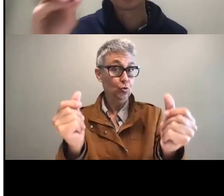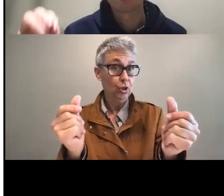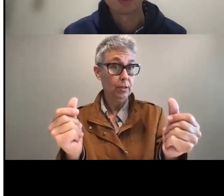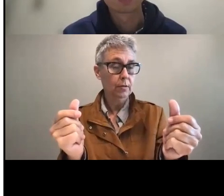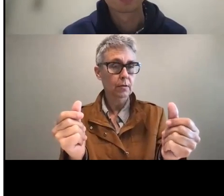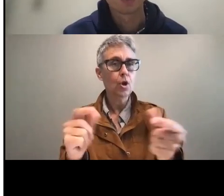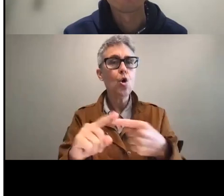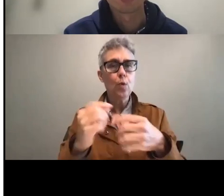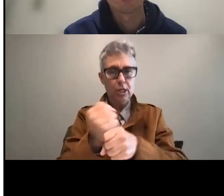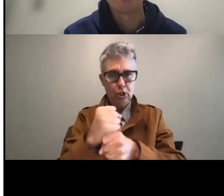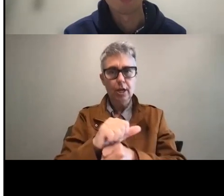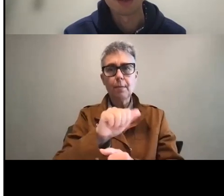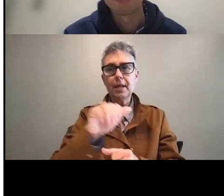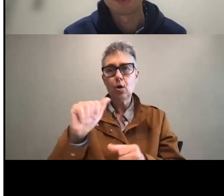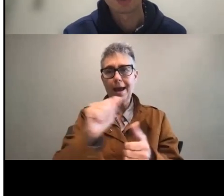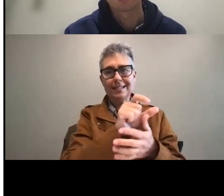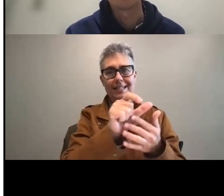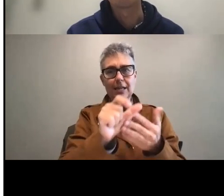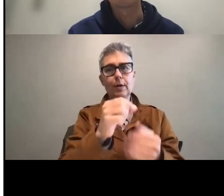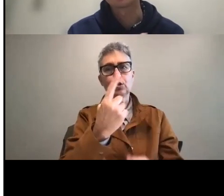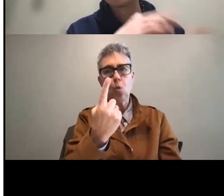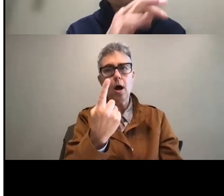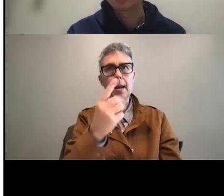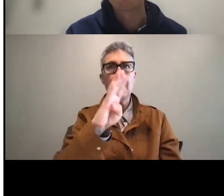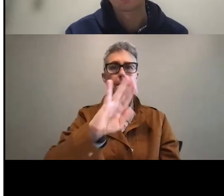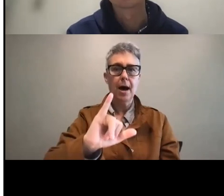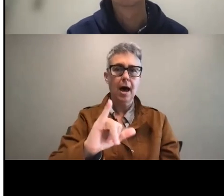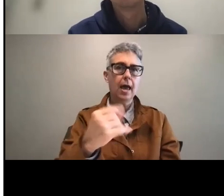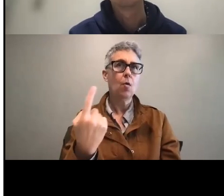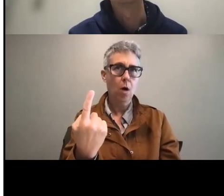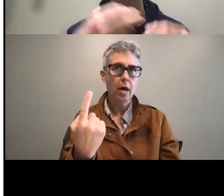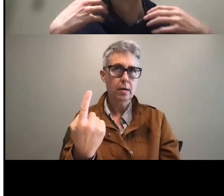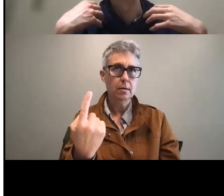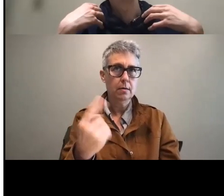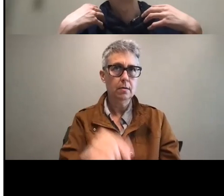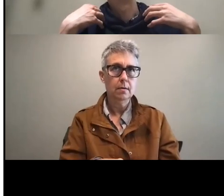acid sequence kind of still one by one, right? This is the same as